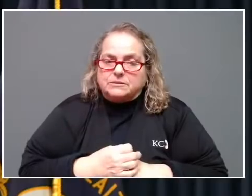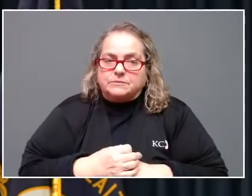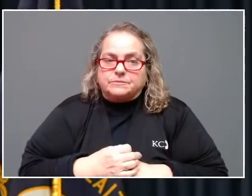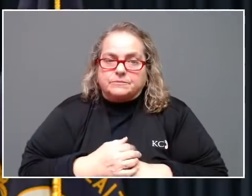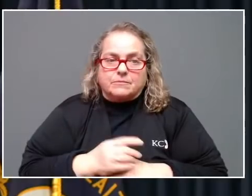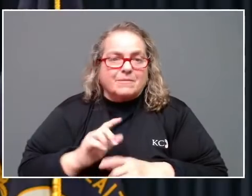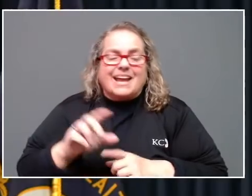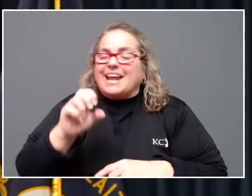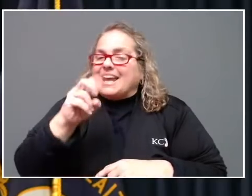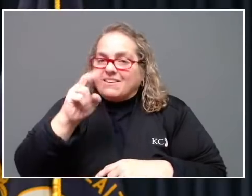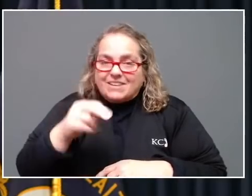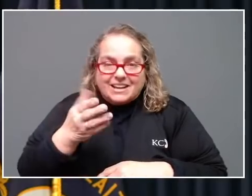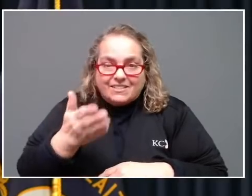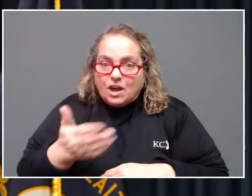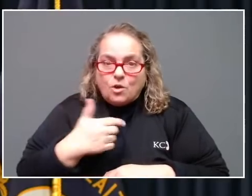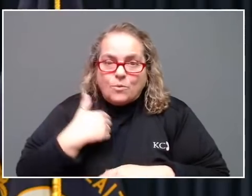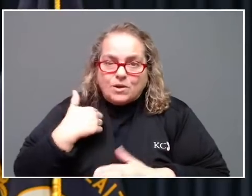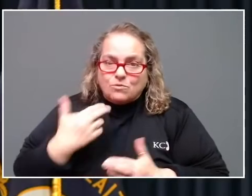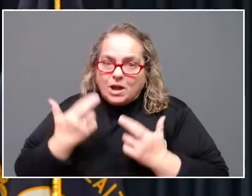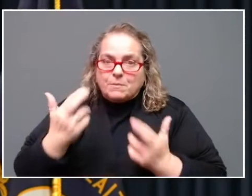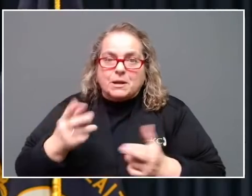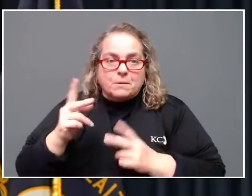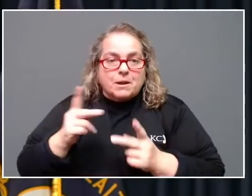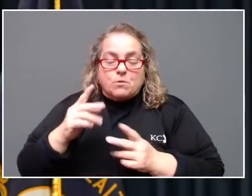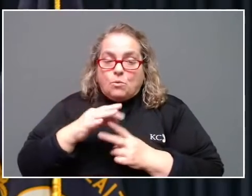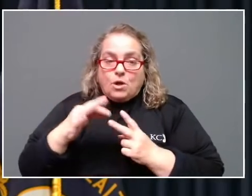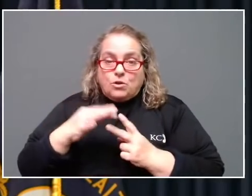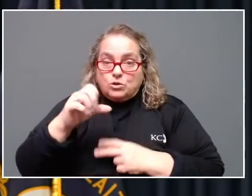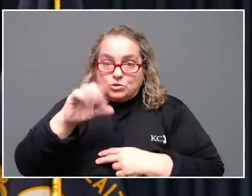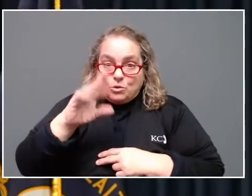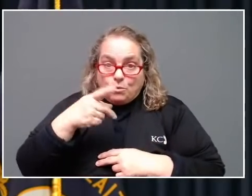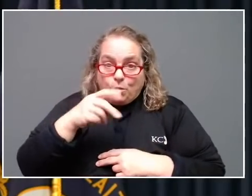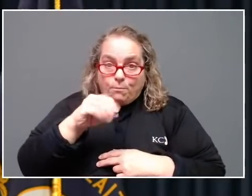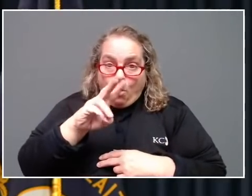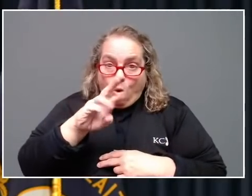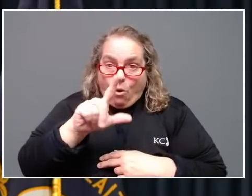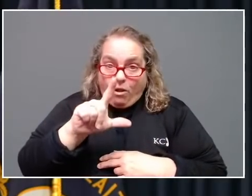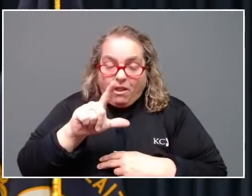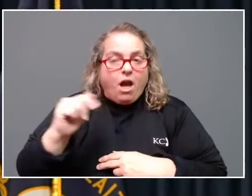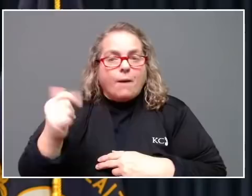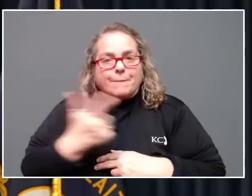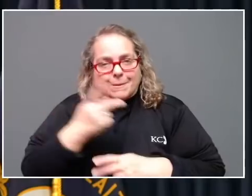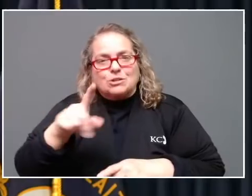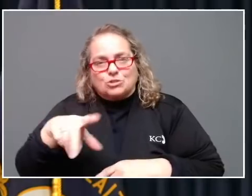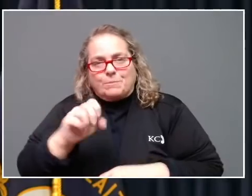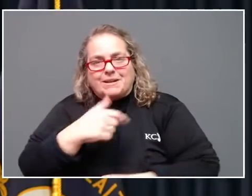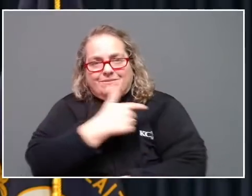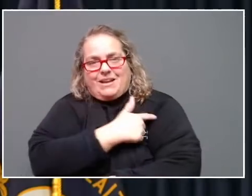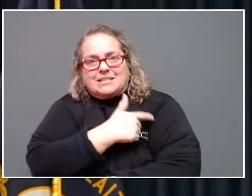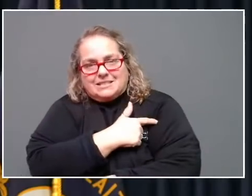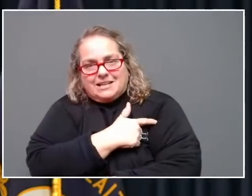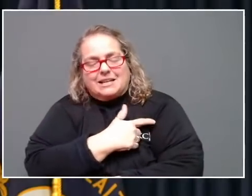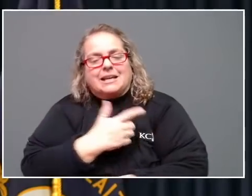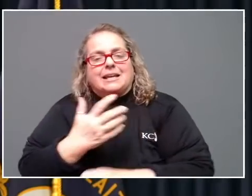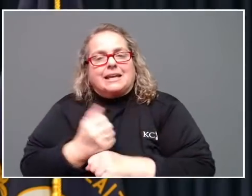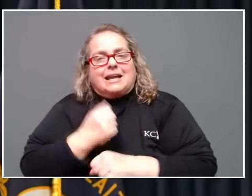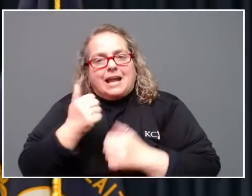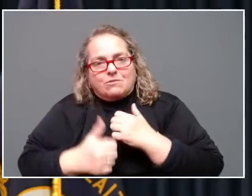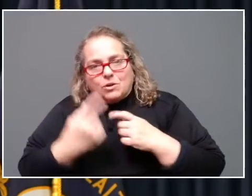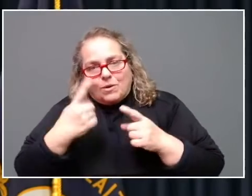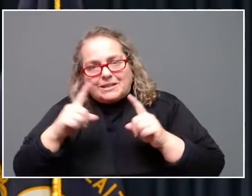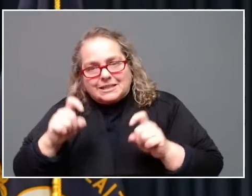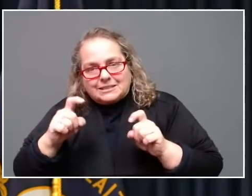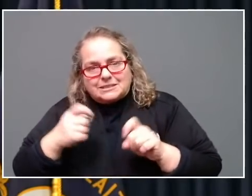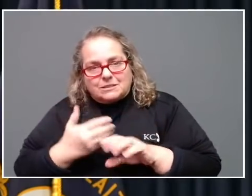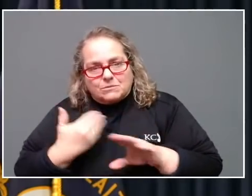there, we've recommended that people, whether it's the Super Bowl, have everybody vaccinated. Try to get everybody tested before. Switching